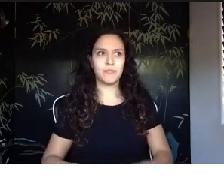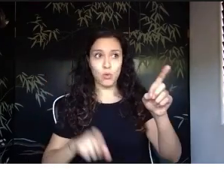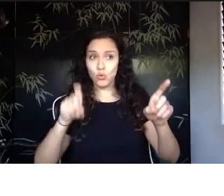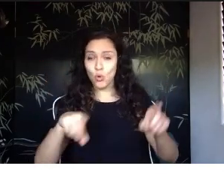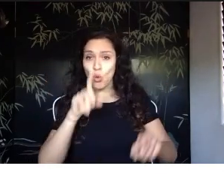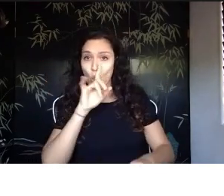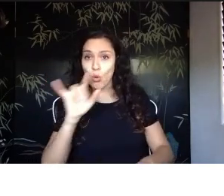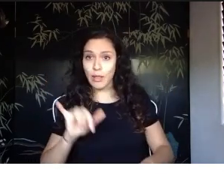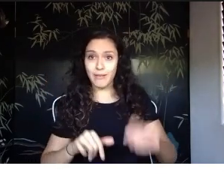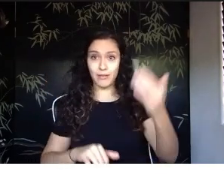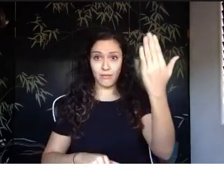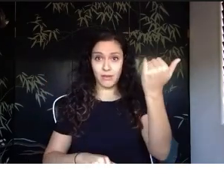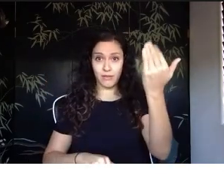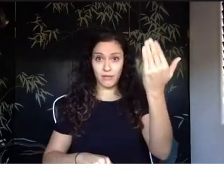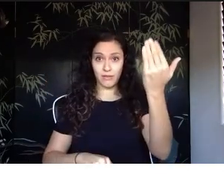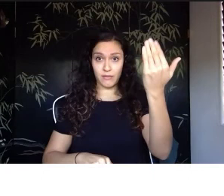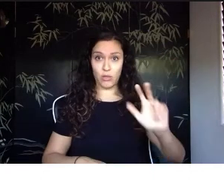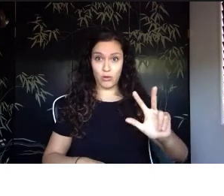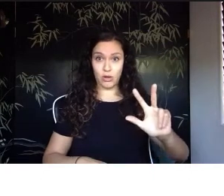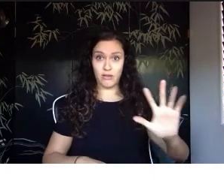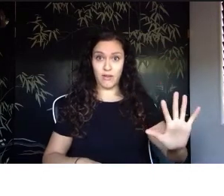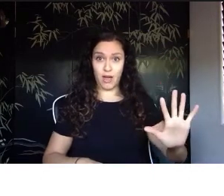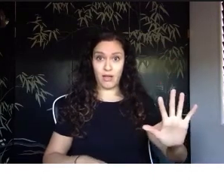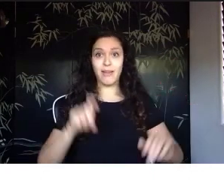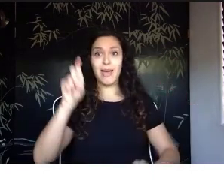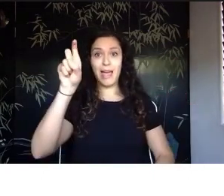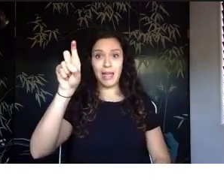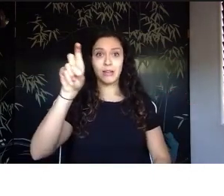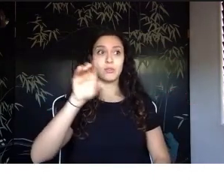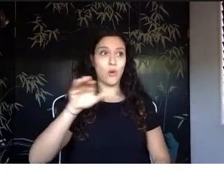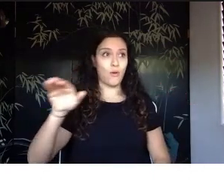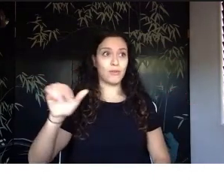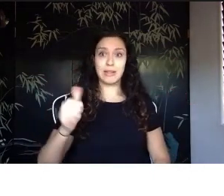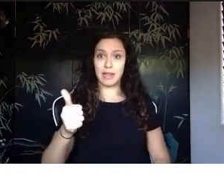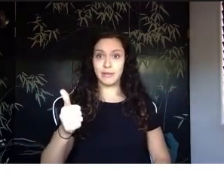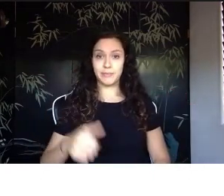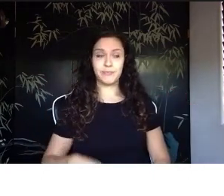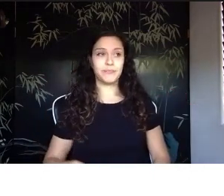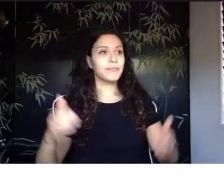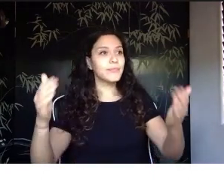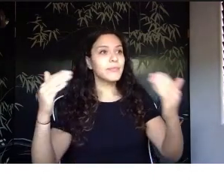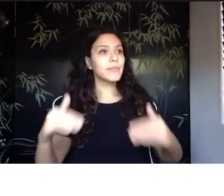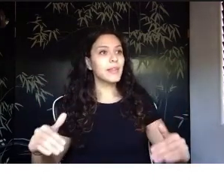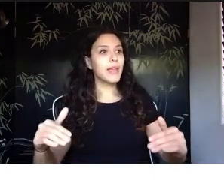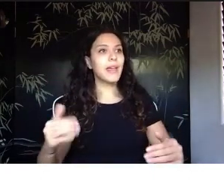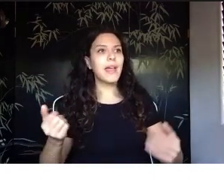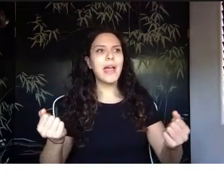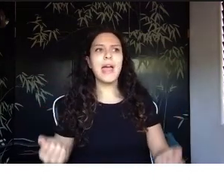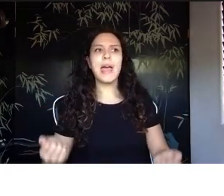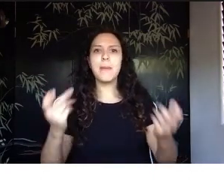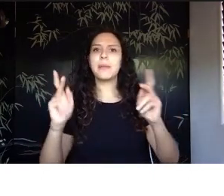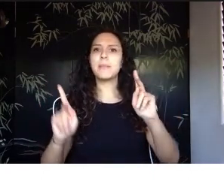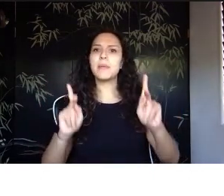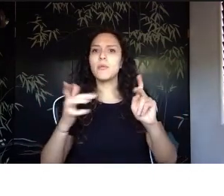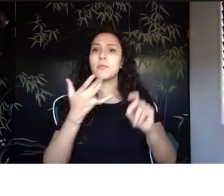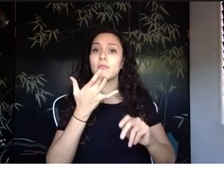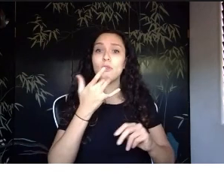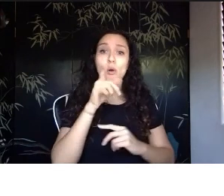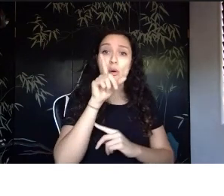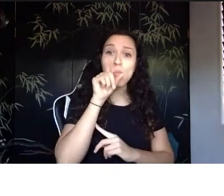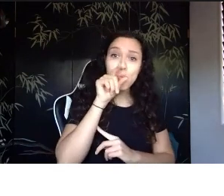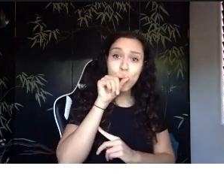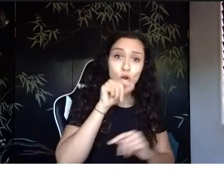Use units to help you. Right? There you go. That's what it should look like. Now let's look at number 4. Approximate